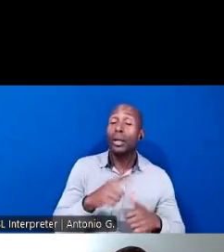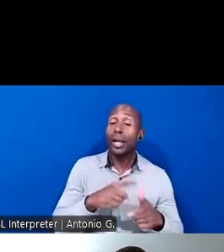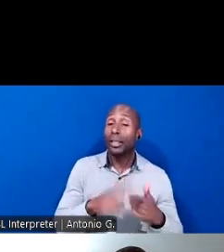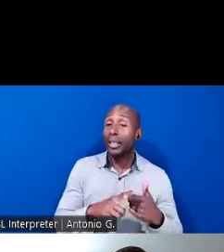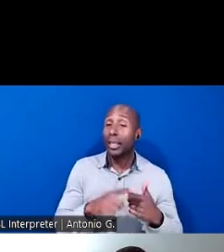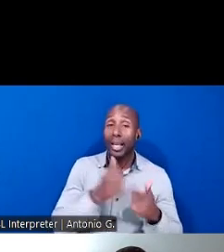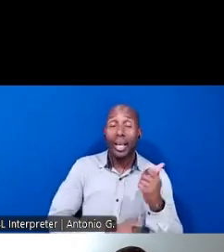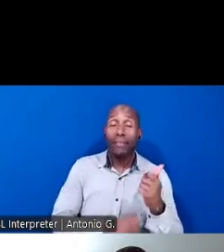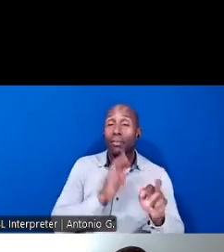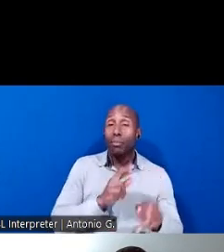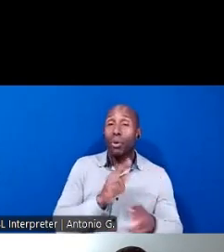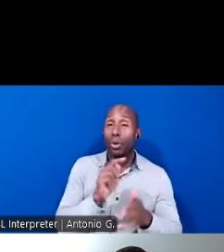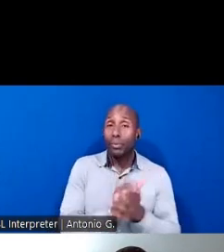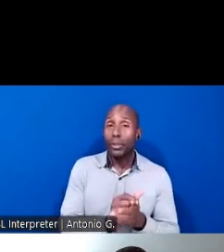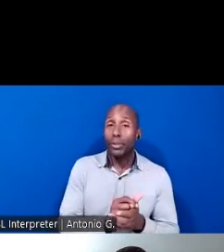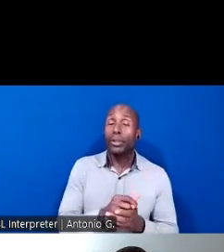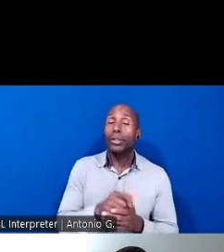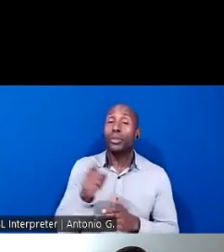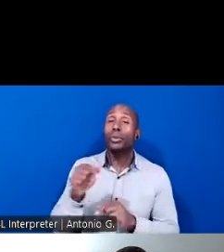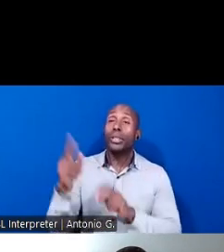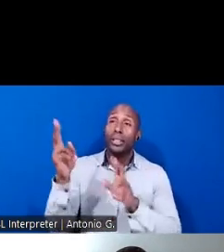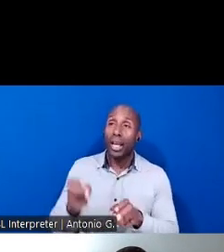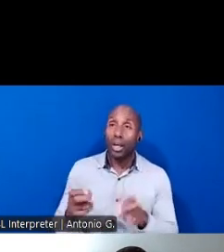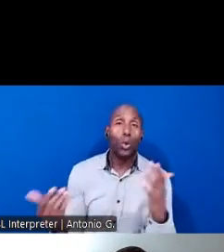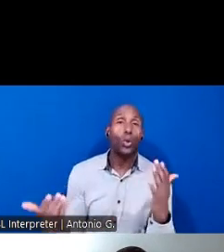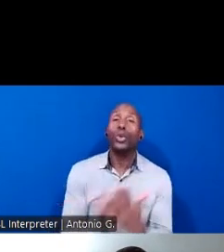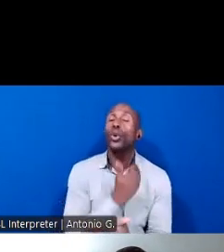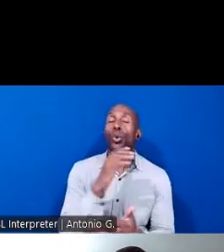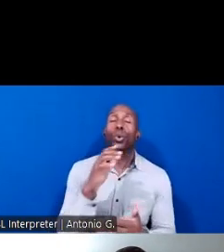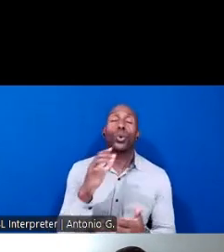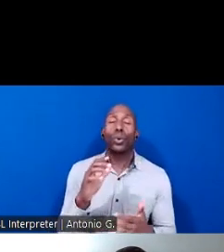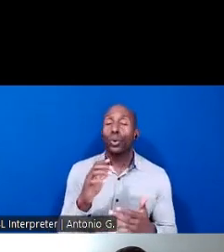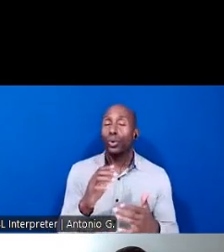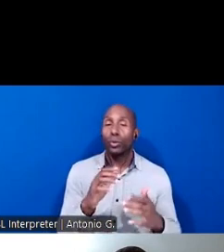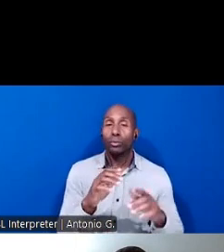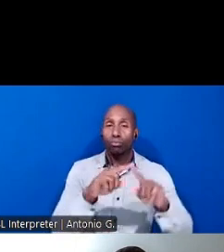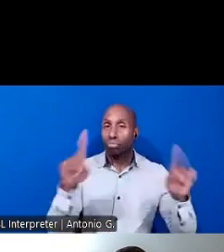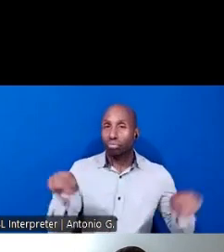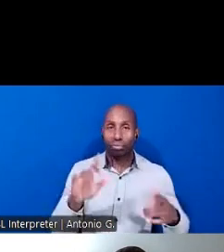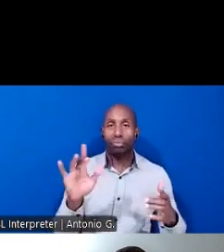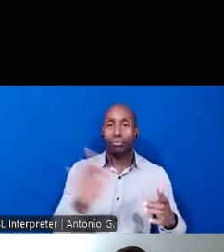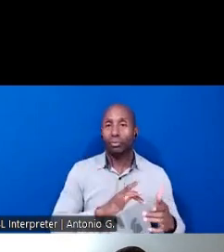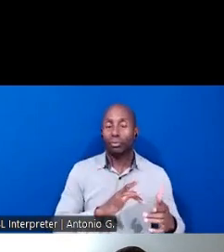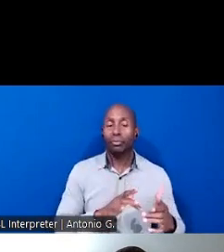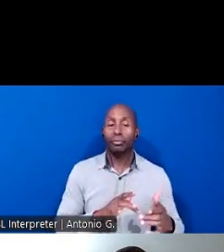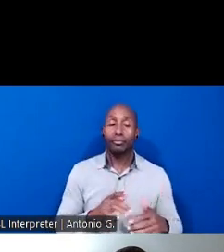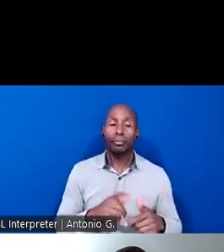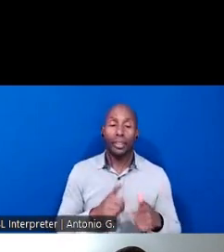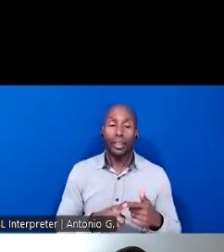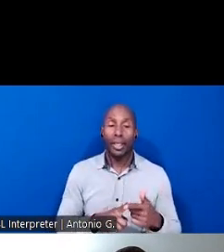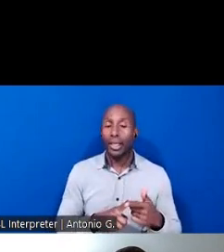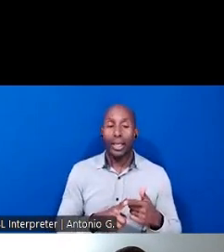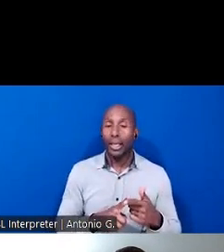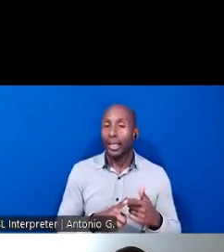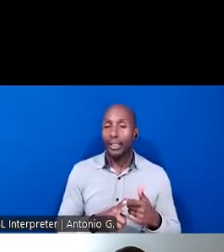download and save a fresh copy of the FTE calculator and open it up, and it takes you